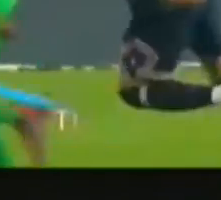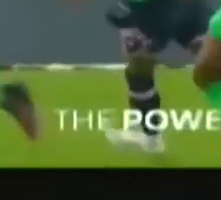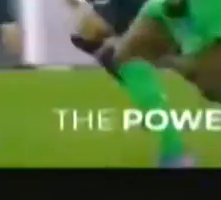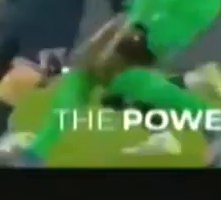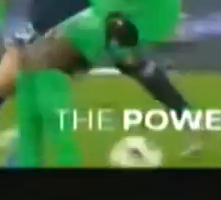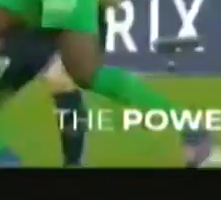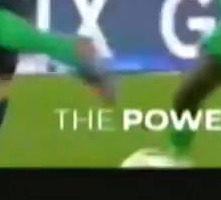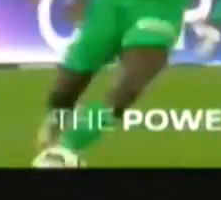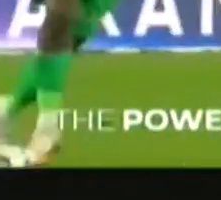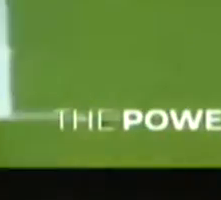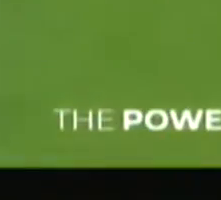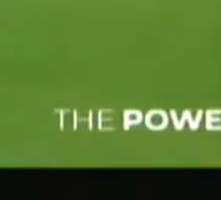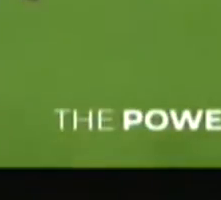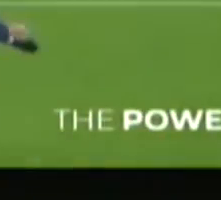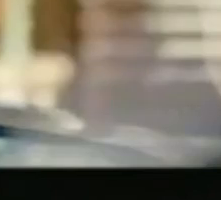Power,